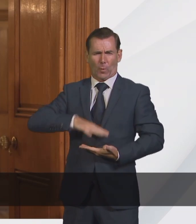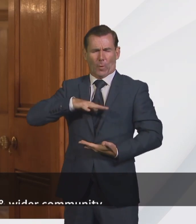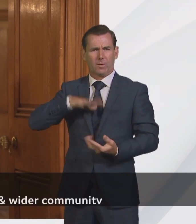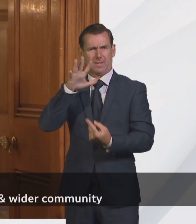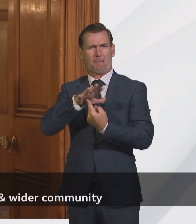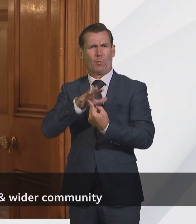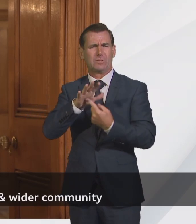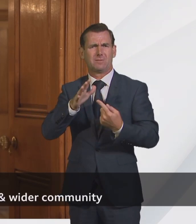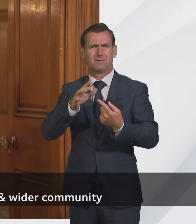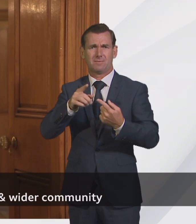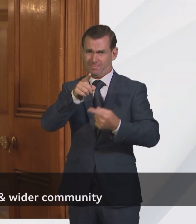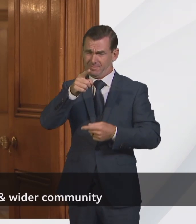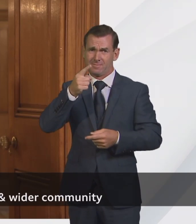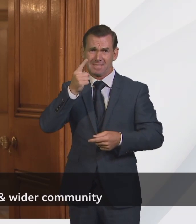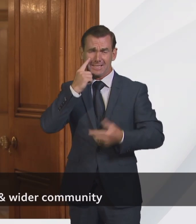pandemic,